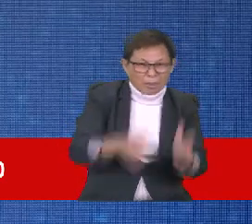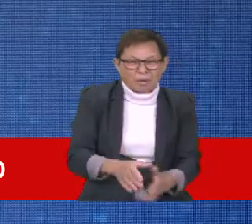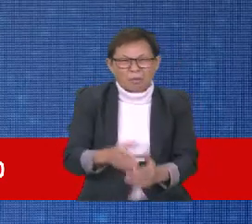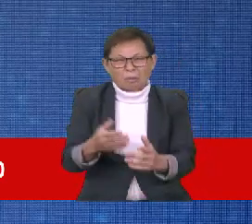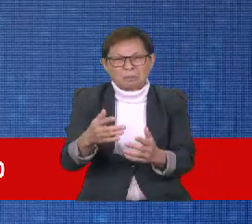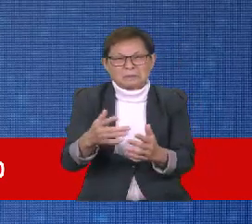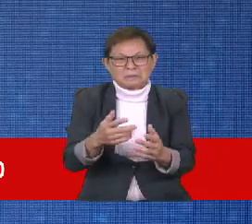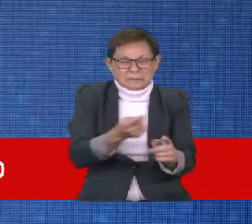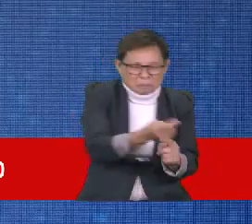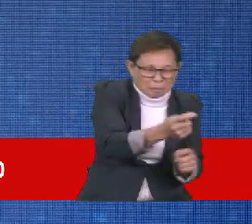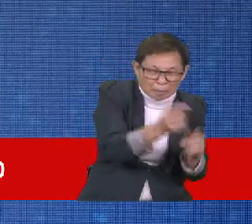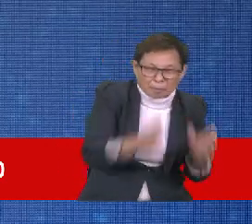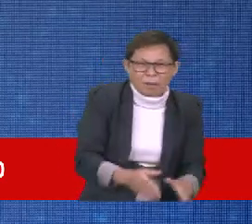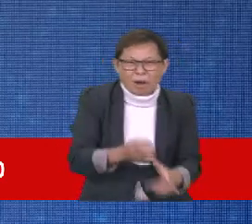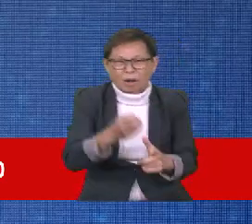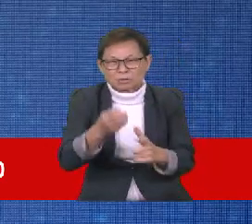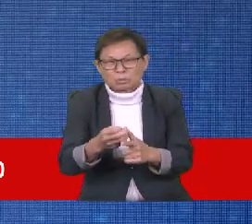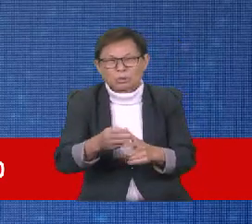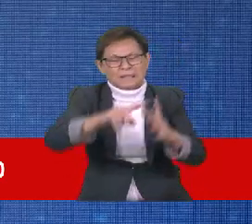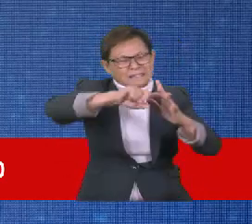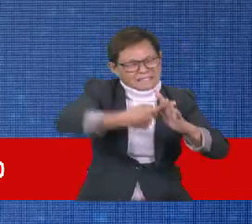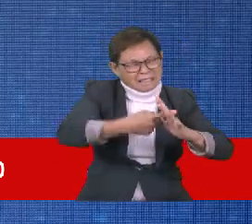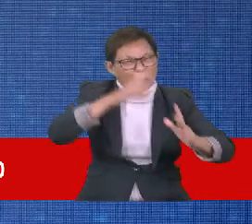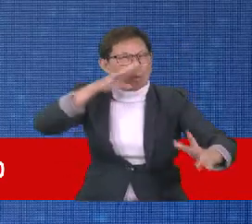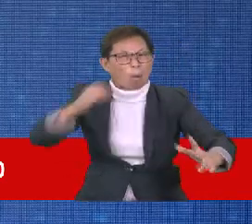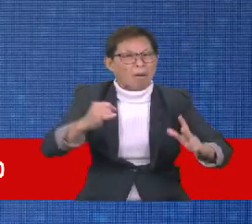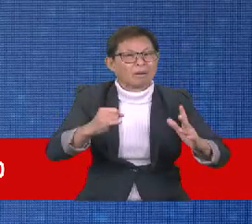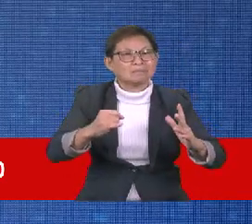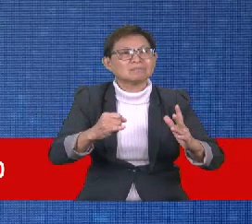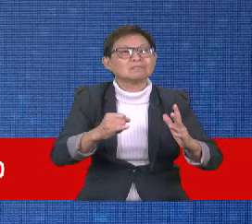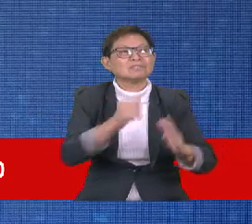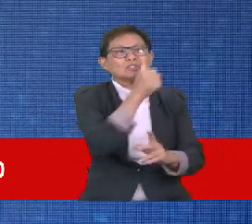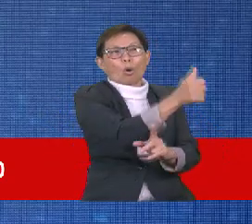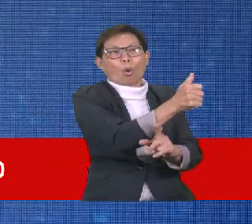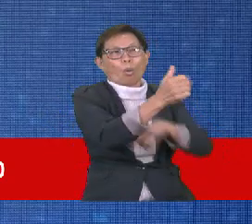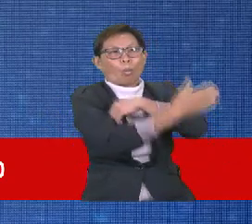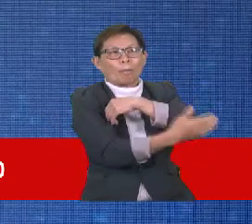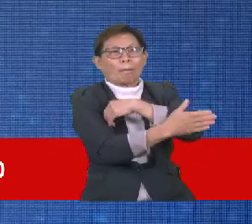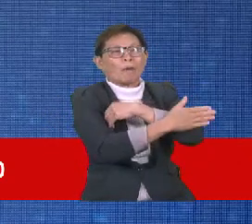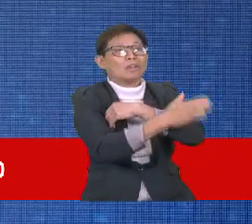worse, perpetrating violence against their own people.